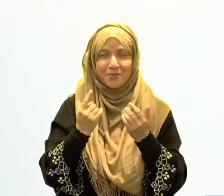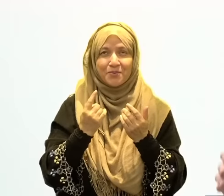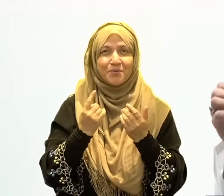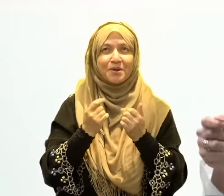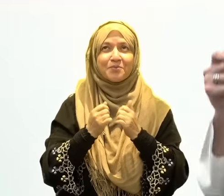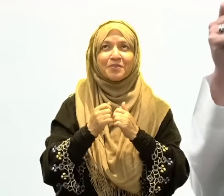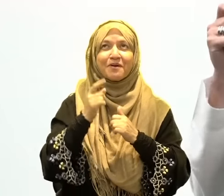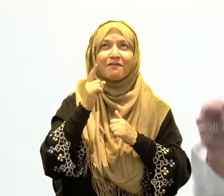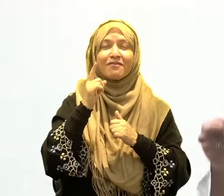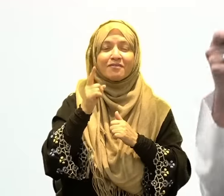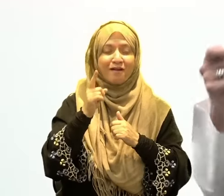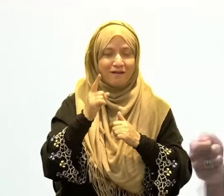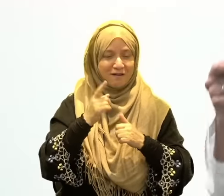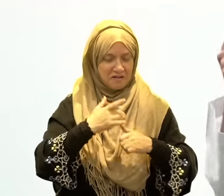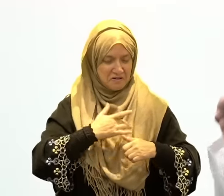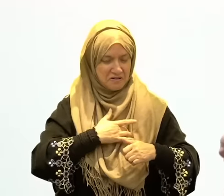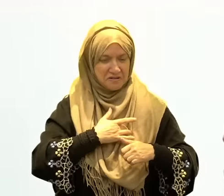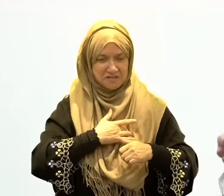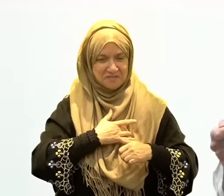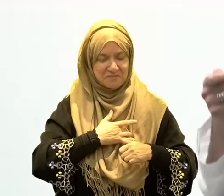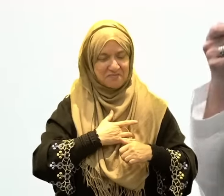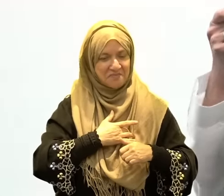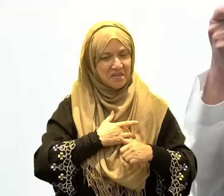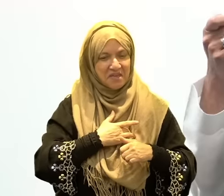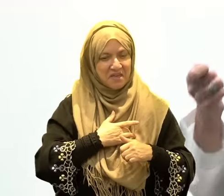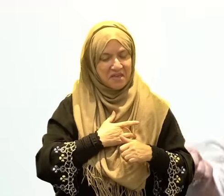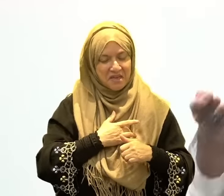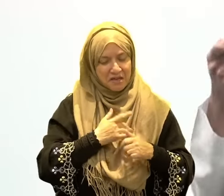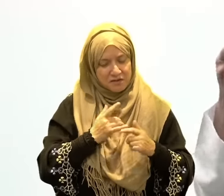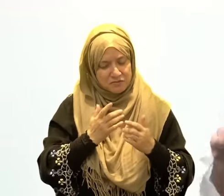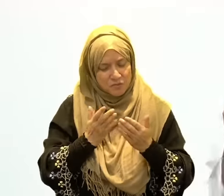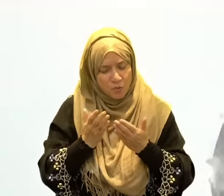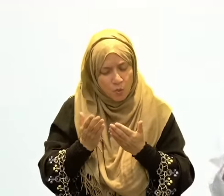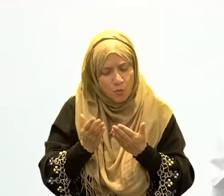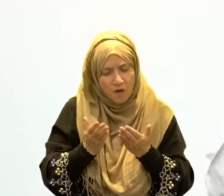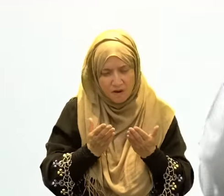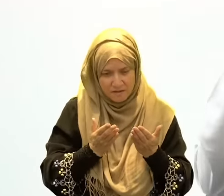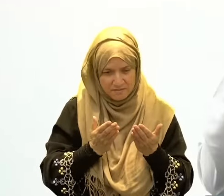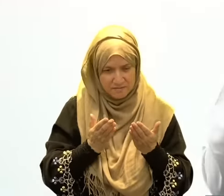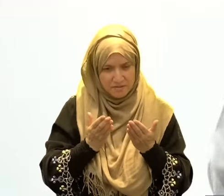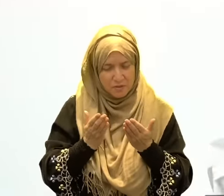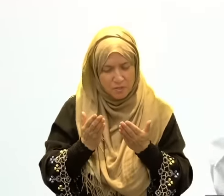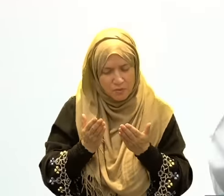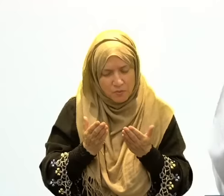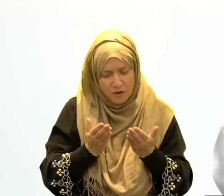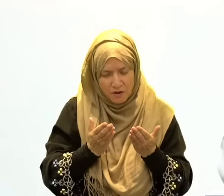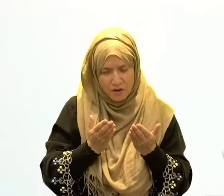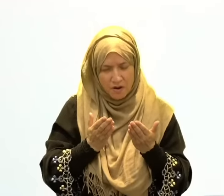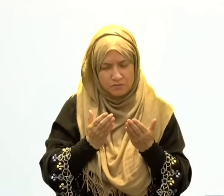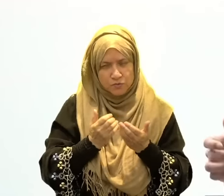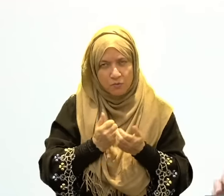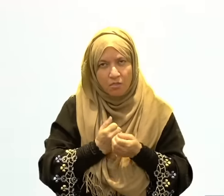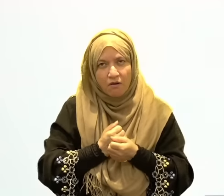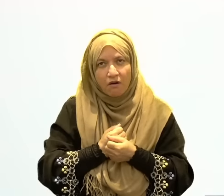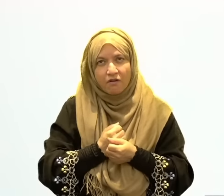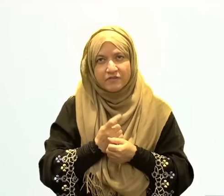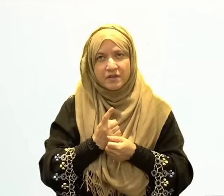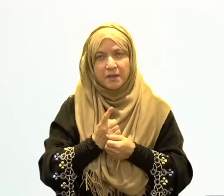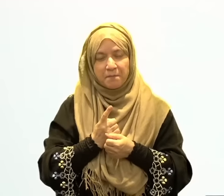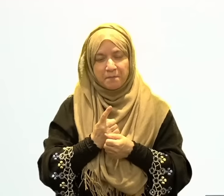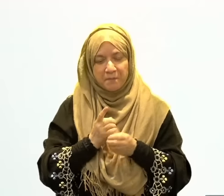you, O Allah, in the most loving act of devotion, where I am engaging your sight upon me as if I can see